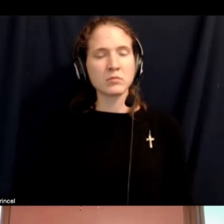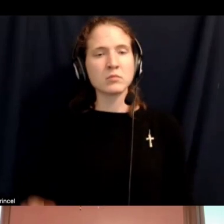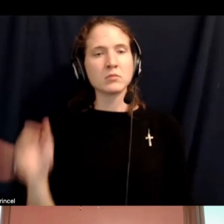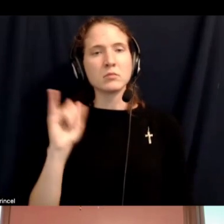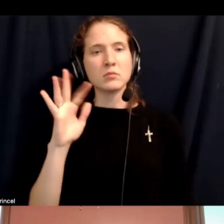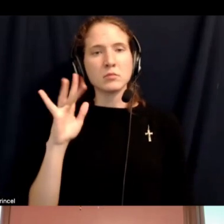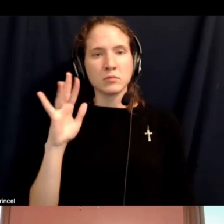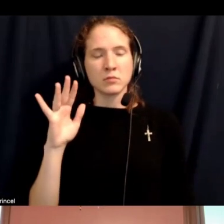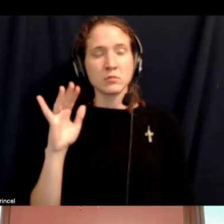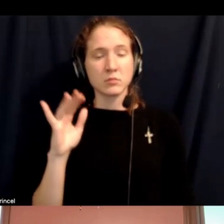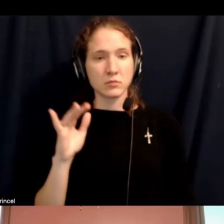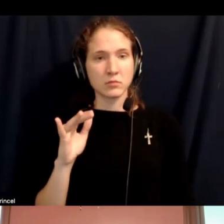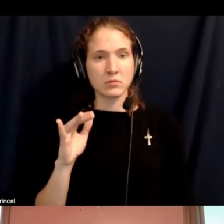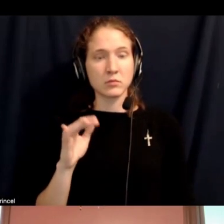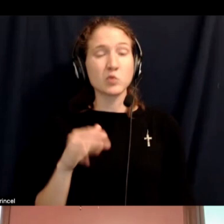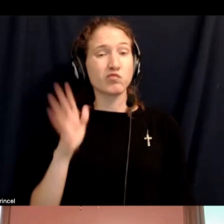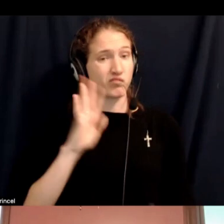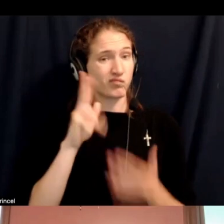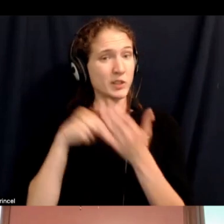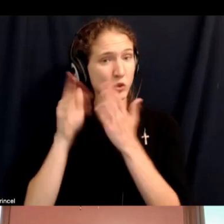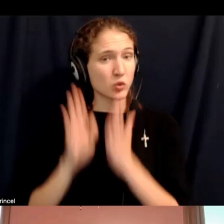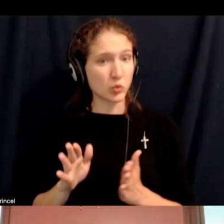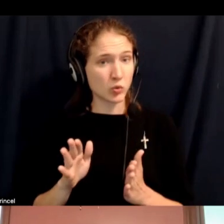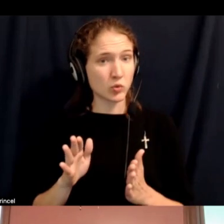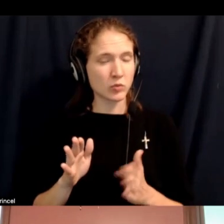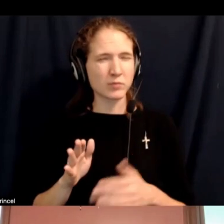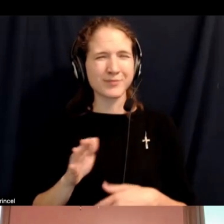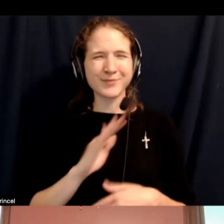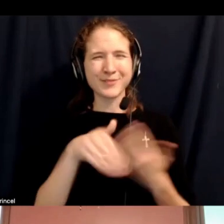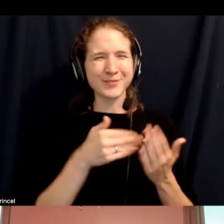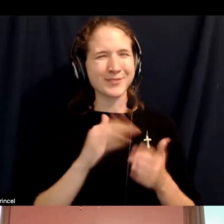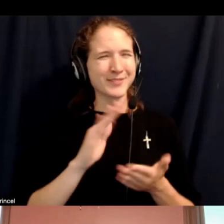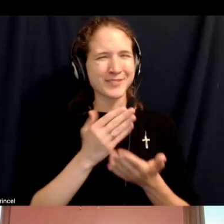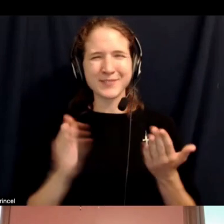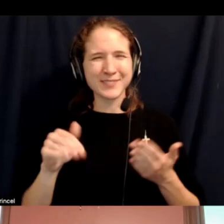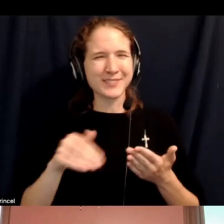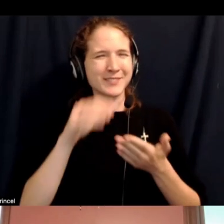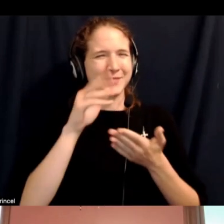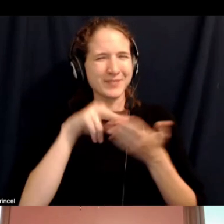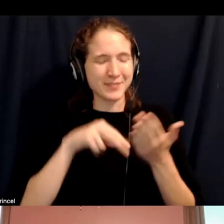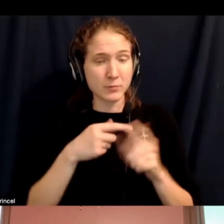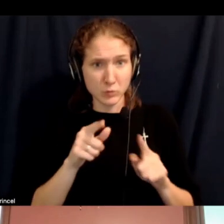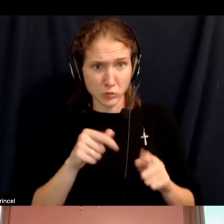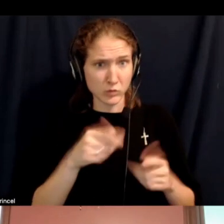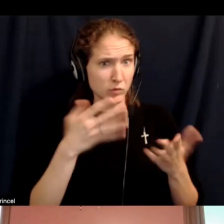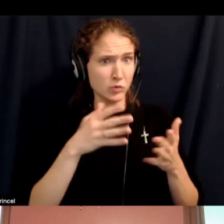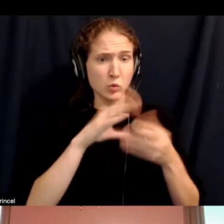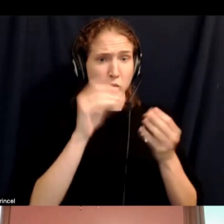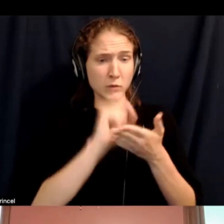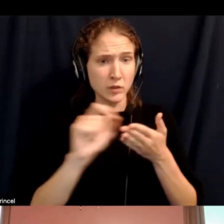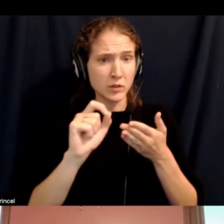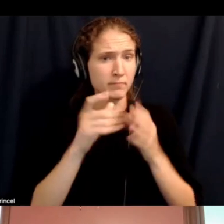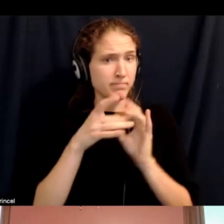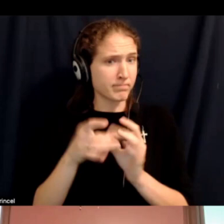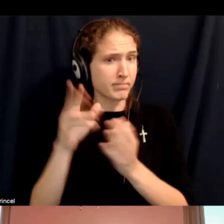Also, as you were a painter, I haven't read all your stuff. Have you ever written about a painter, or would you ever write